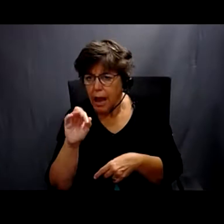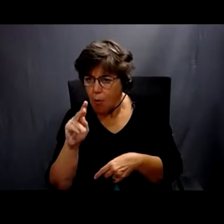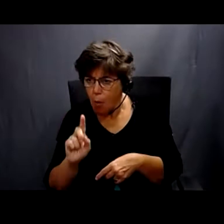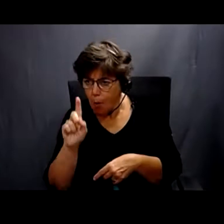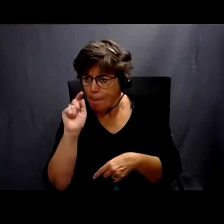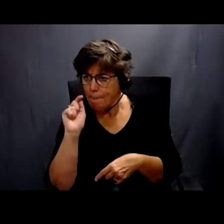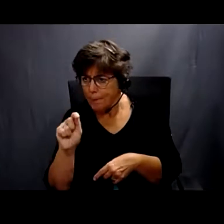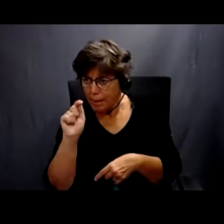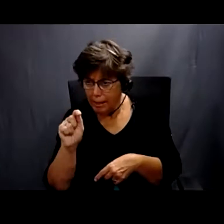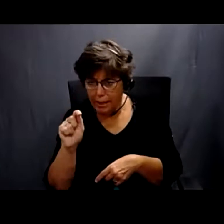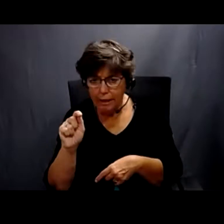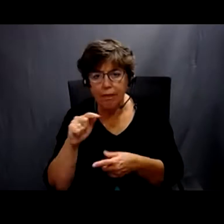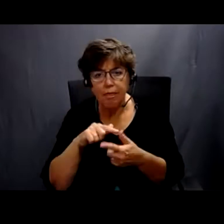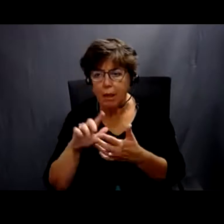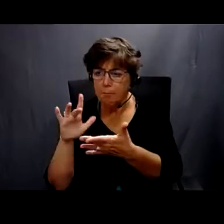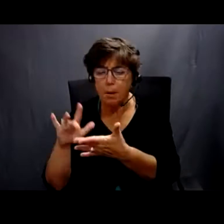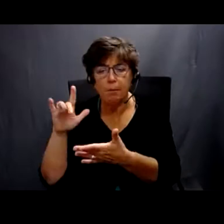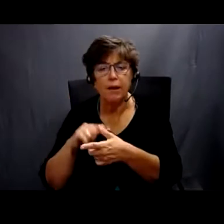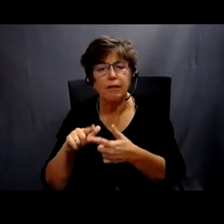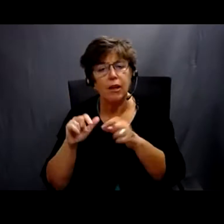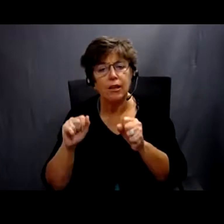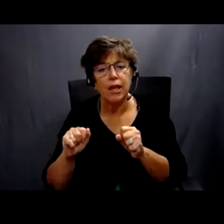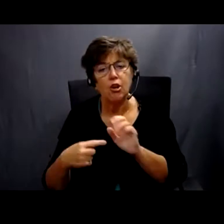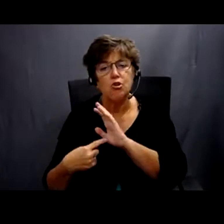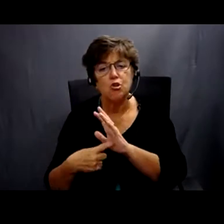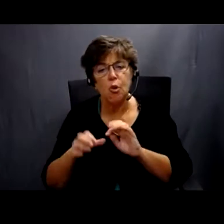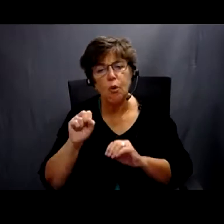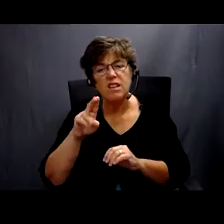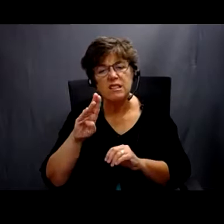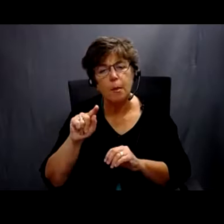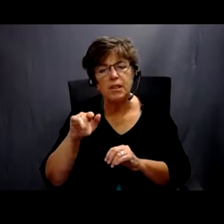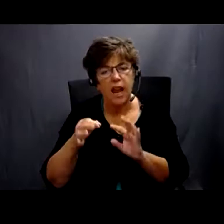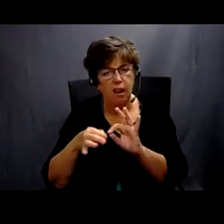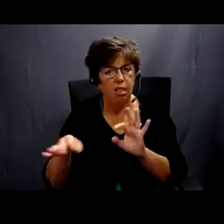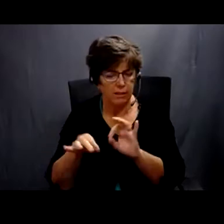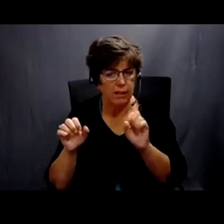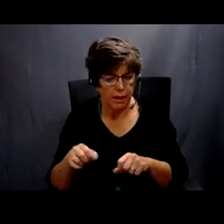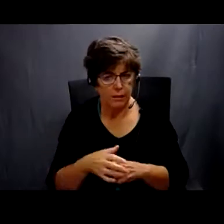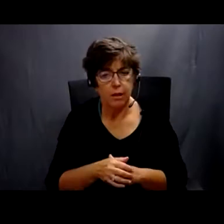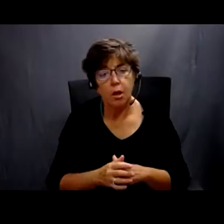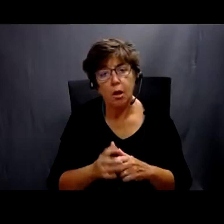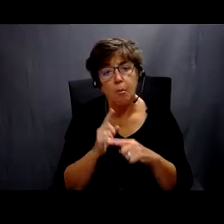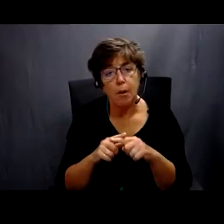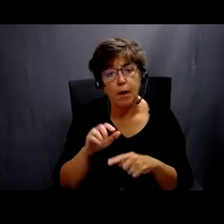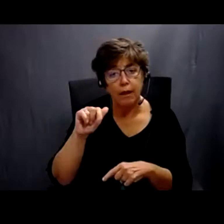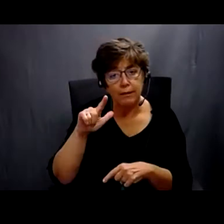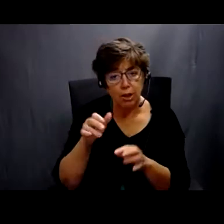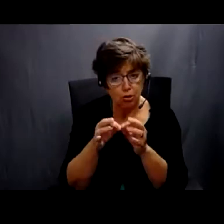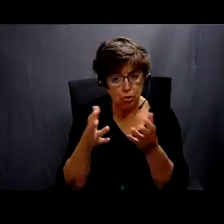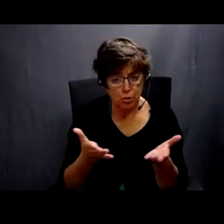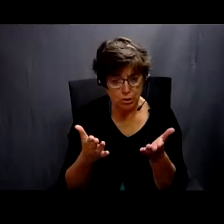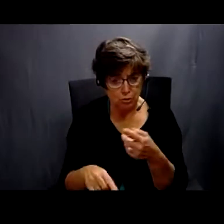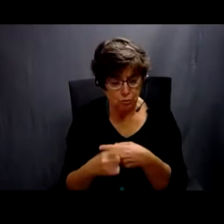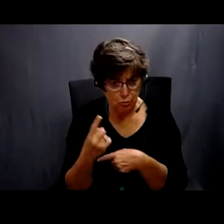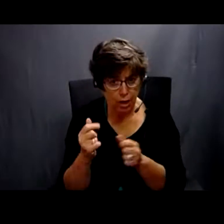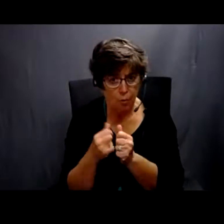if you click that, you should have an option that says show subtitle. We also do have ASL interpreters here